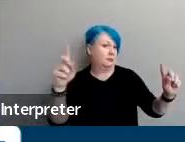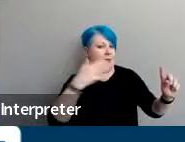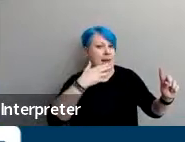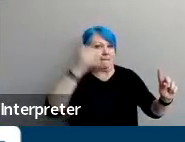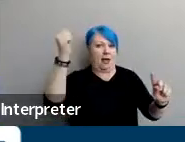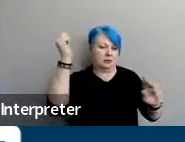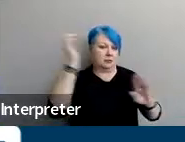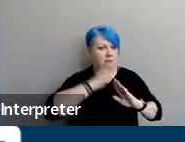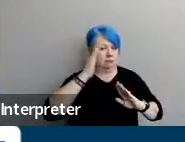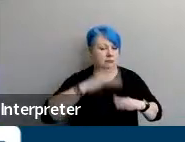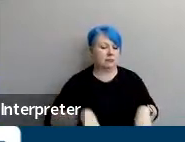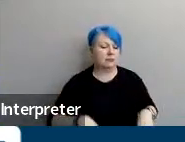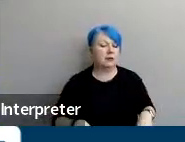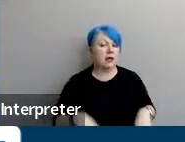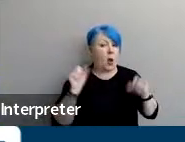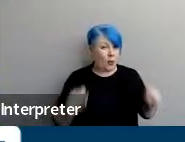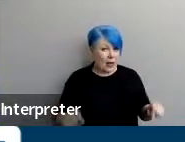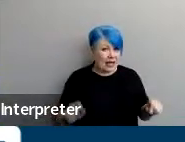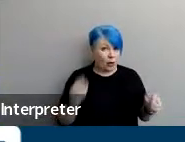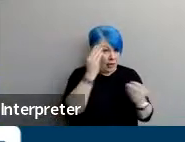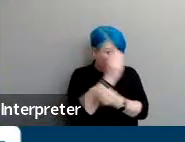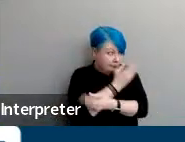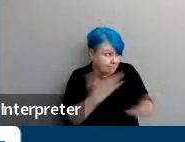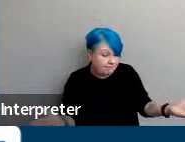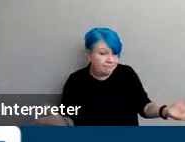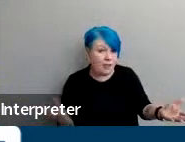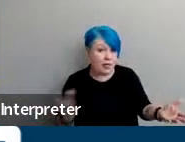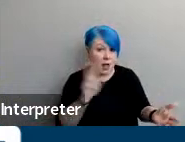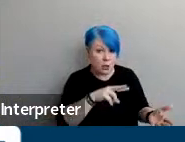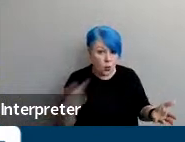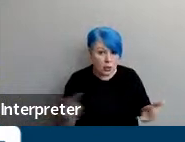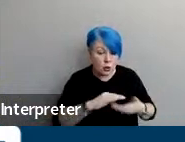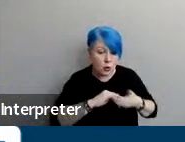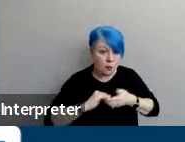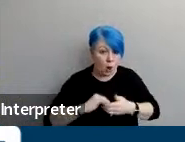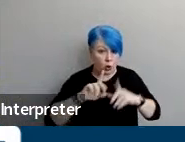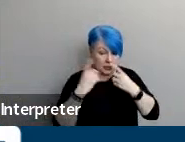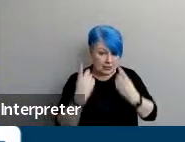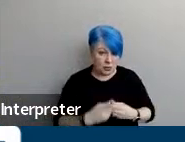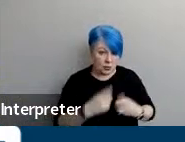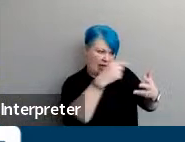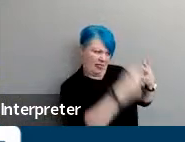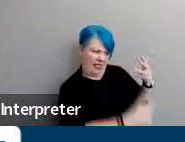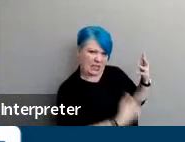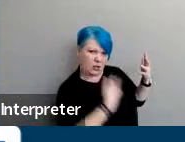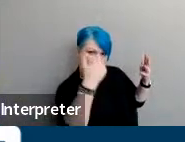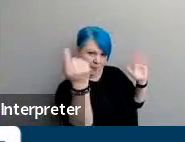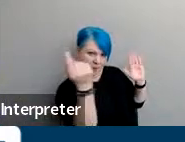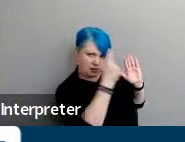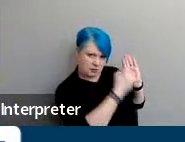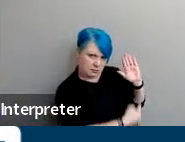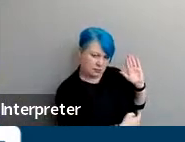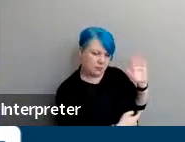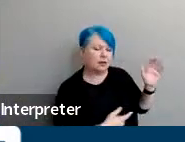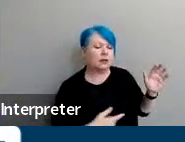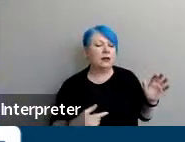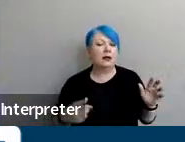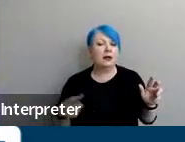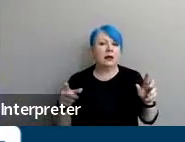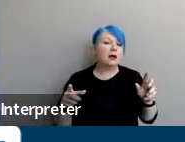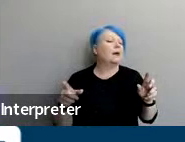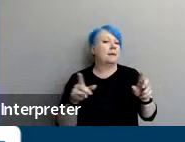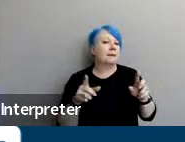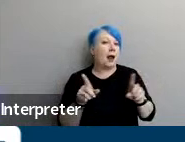our 22 districts, letting them know? You might want to tweak this, but these are the type of programs that prove to be effective in our population.